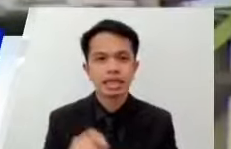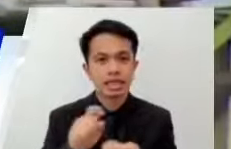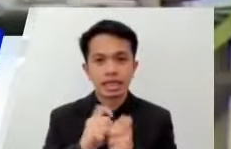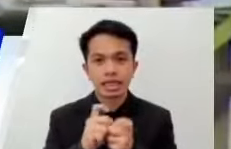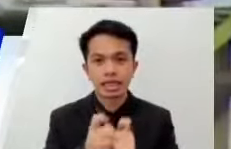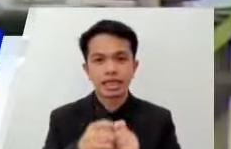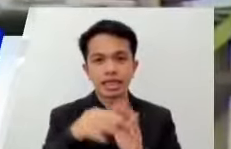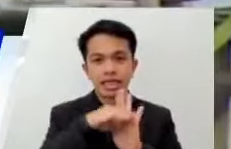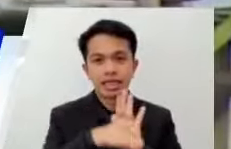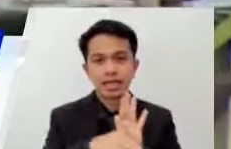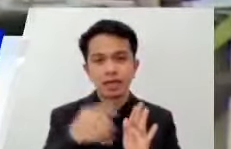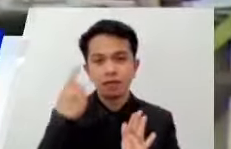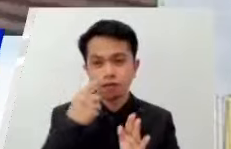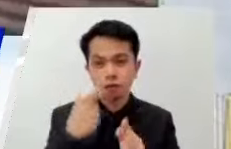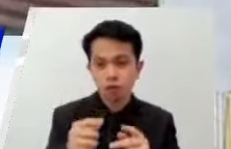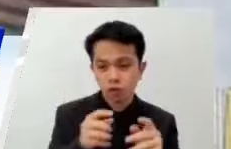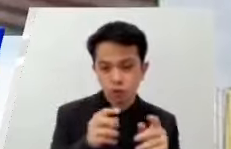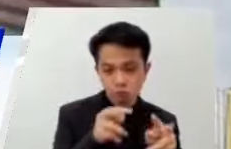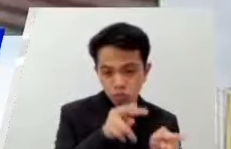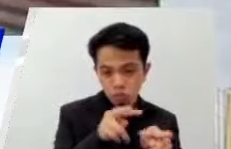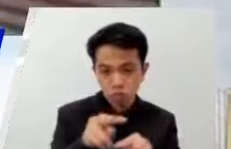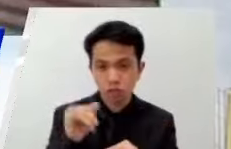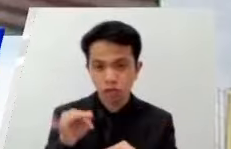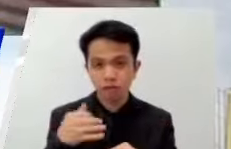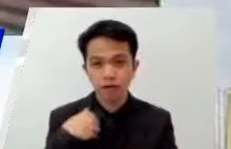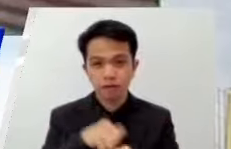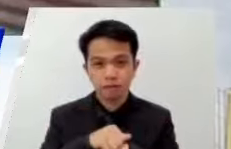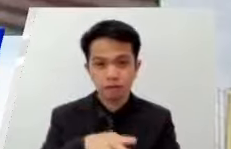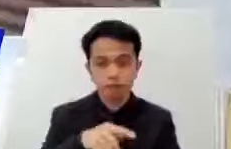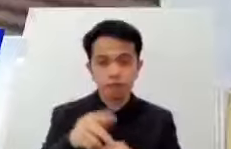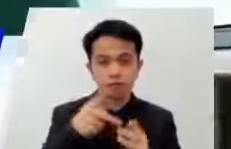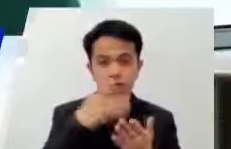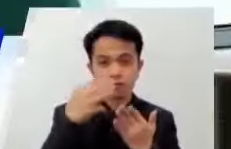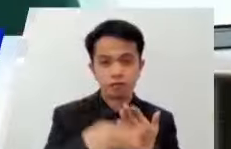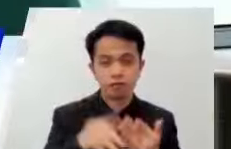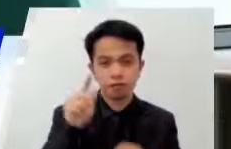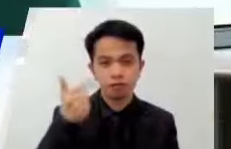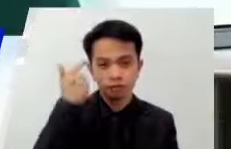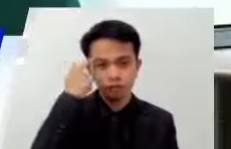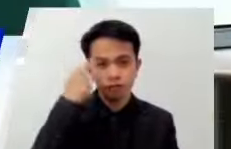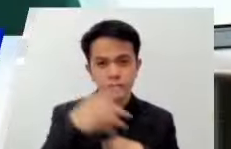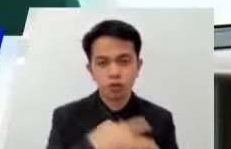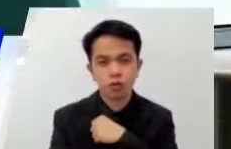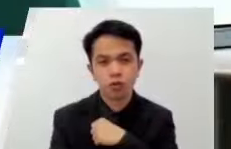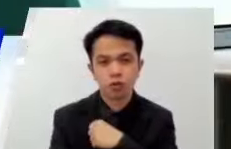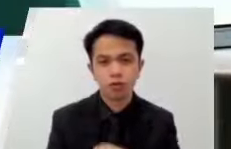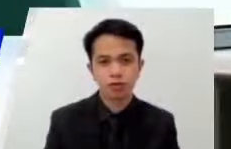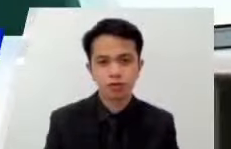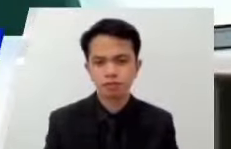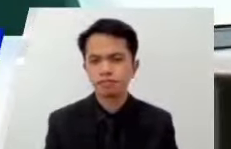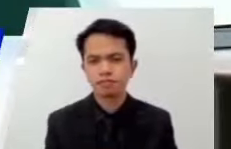ng maayos kung may epekto ba ang mga programa ng gobyerno sa kahirapan. I think it's due for a visit of this,